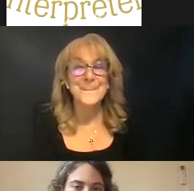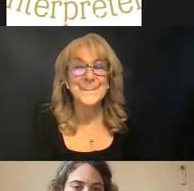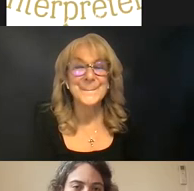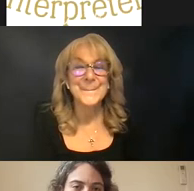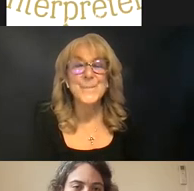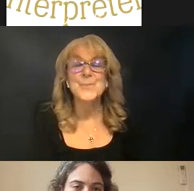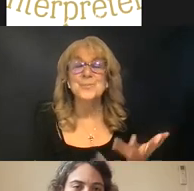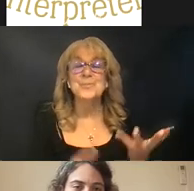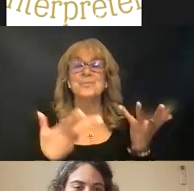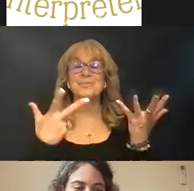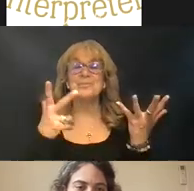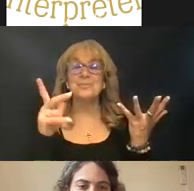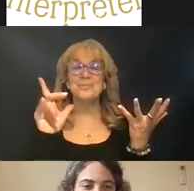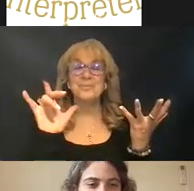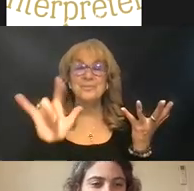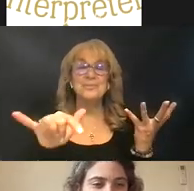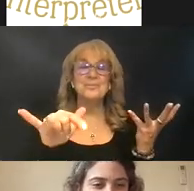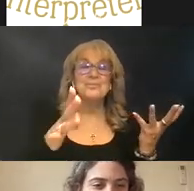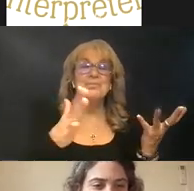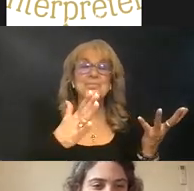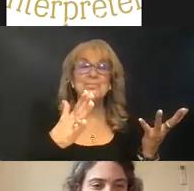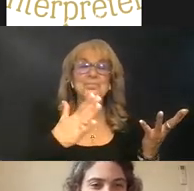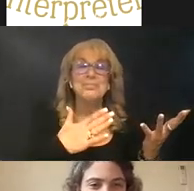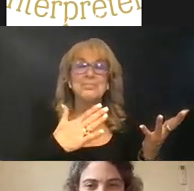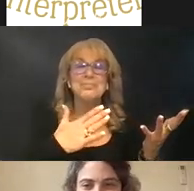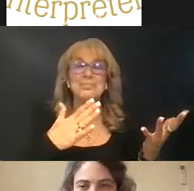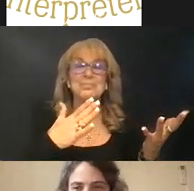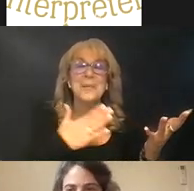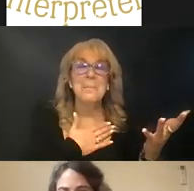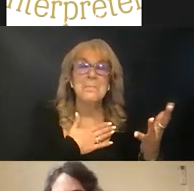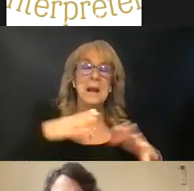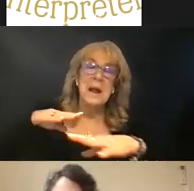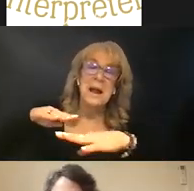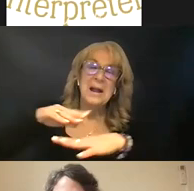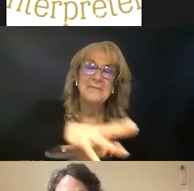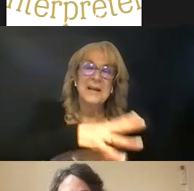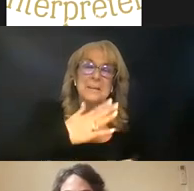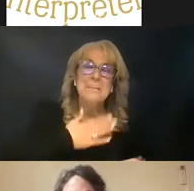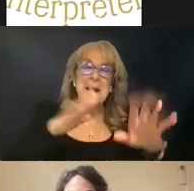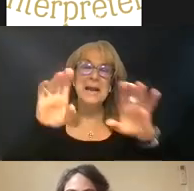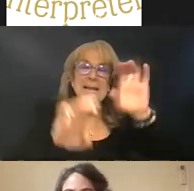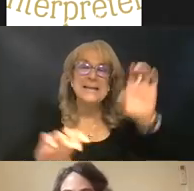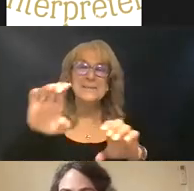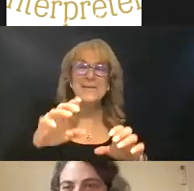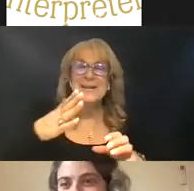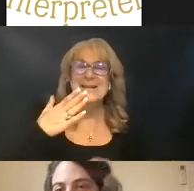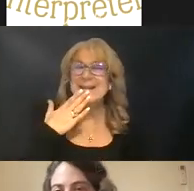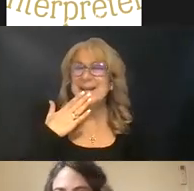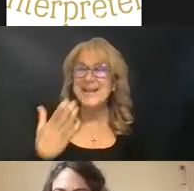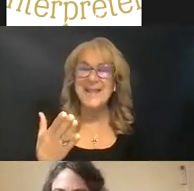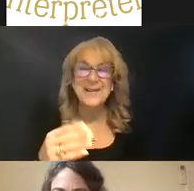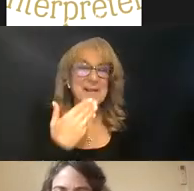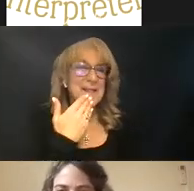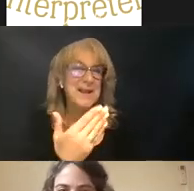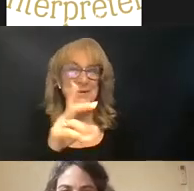And that's the Bernoulli effect. Thank you, Daniel. Thank you, Daniel. That is the Bernoulli effect,